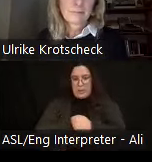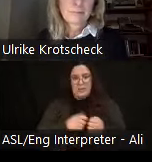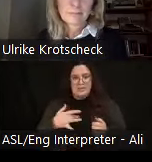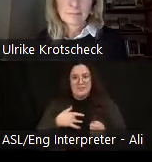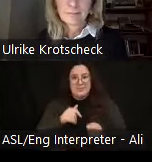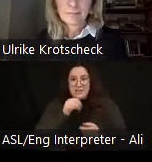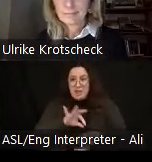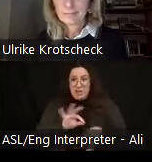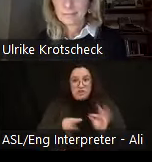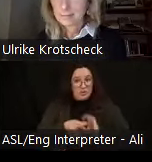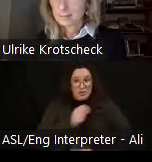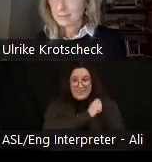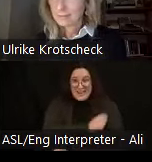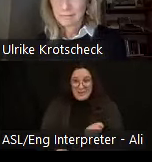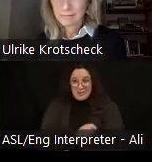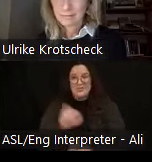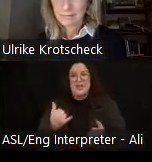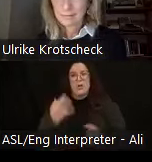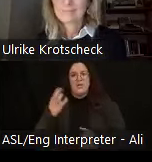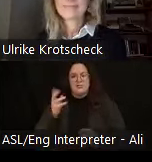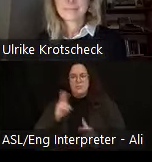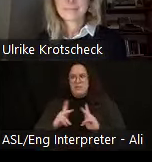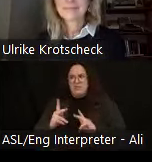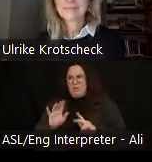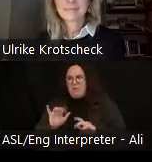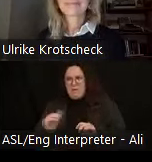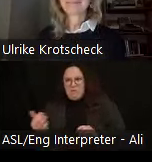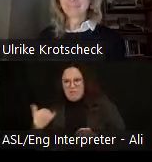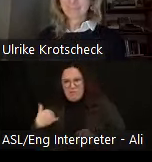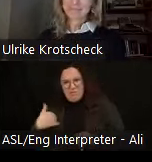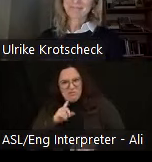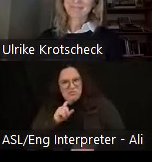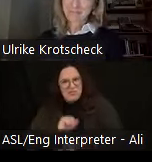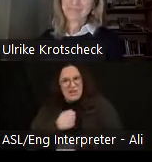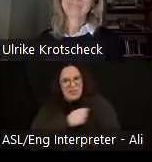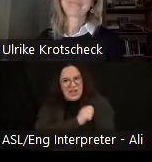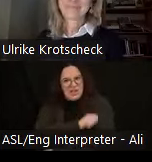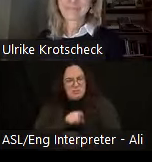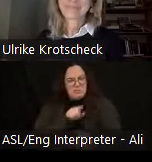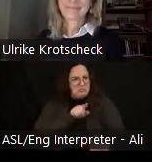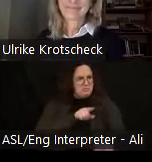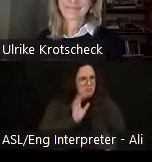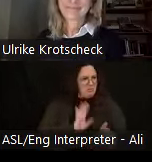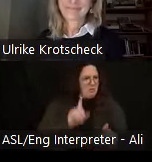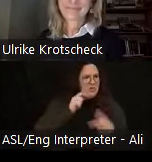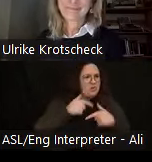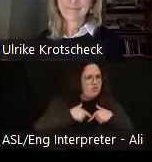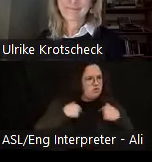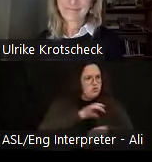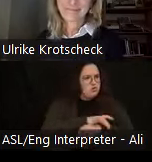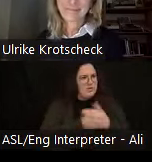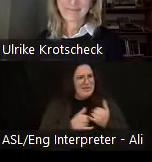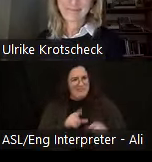tattoos. And now that we realize people were getting them, we start to ask, were these tattoos? parallel to that is that we